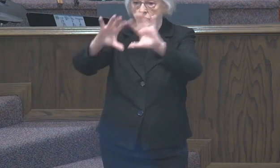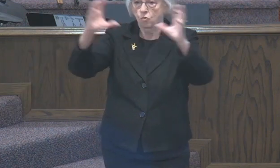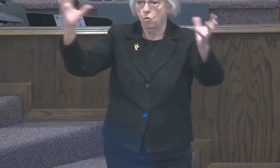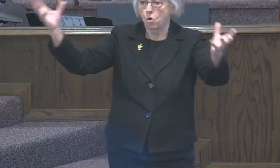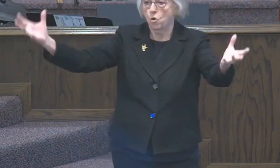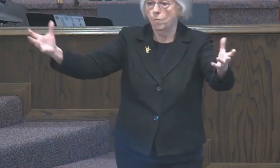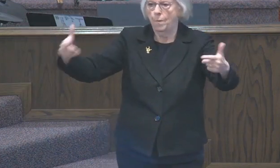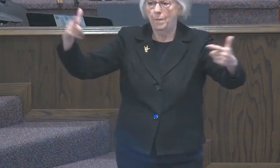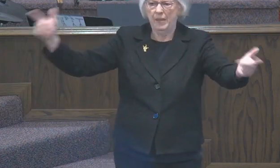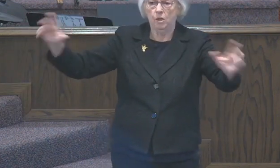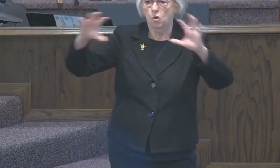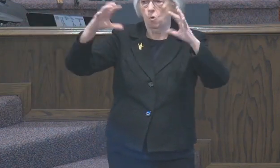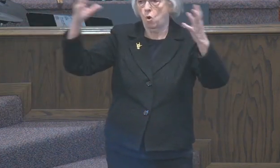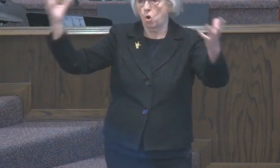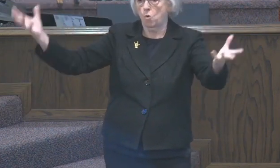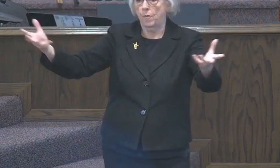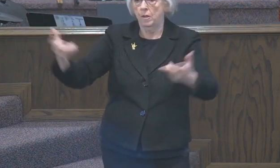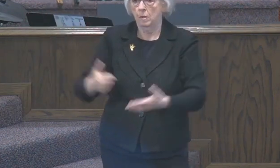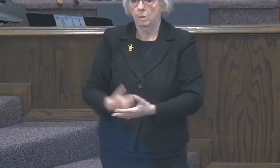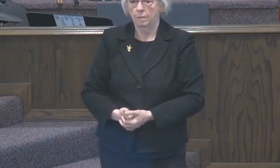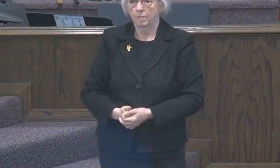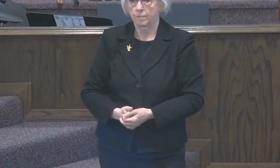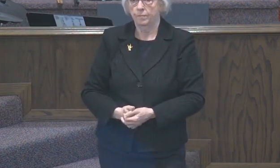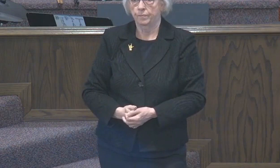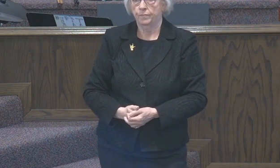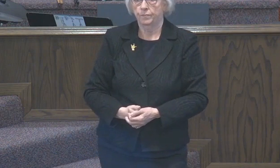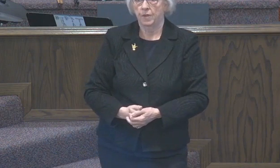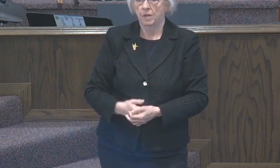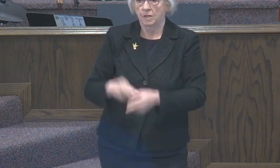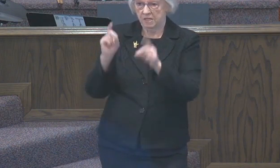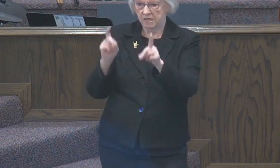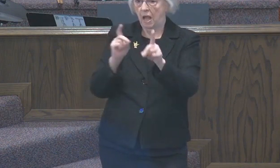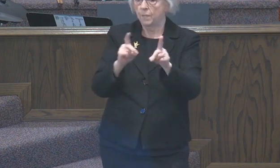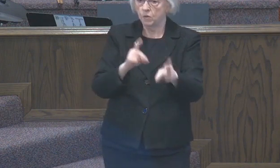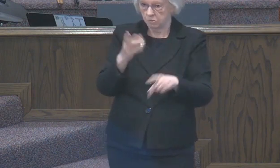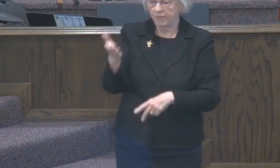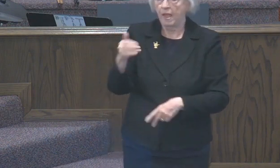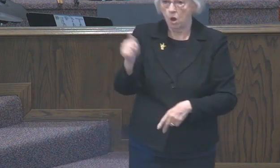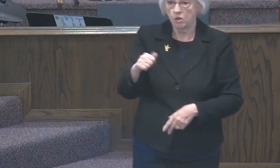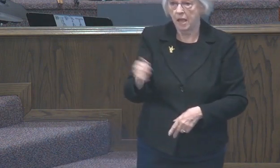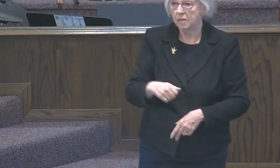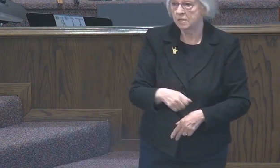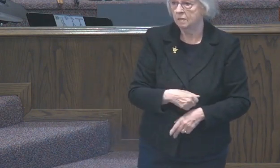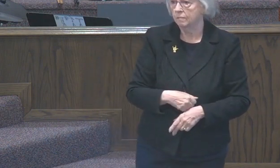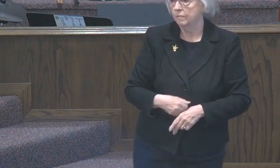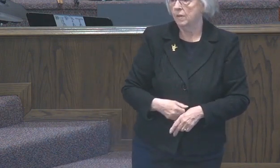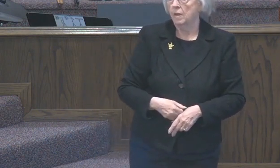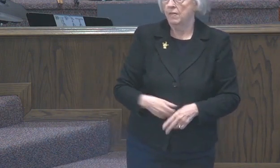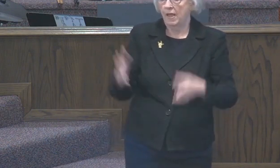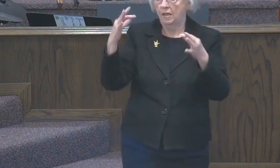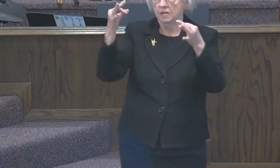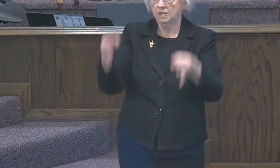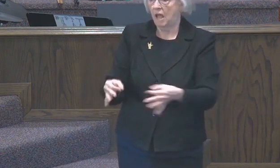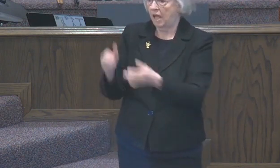The specific group of people Jesus was teaching here was his disciples. Those who were choosing to follow